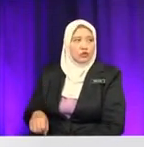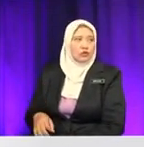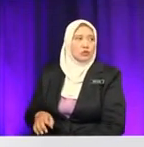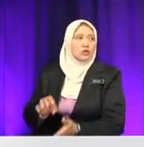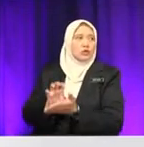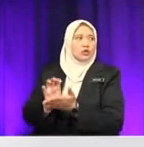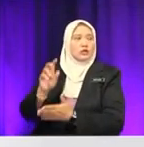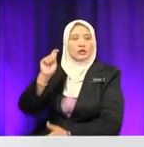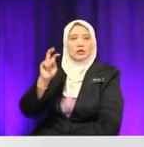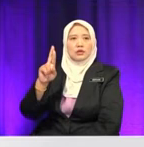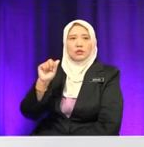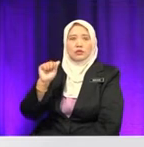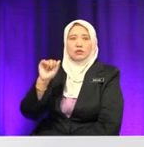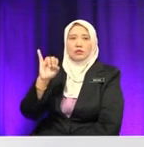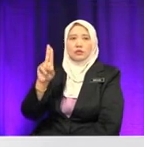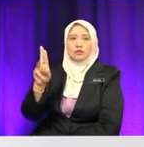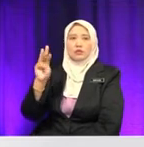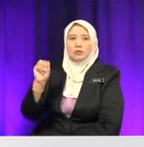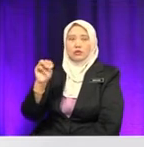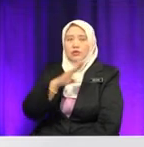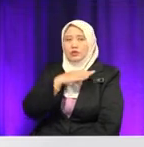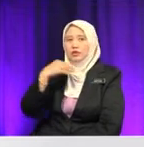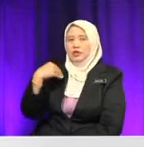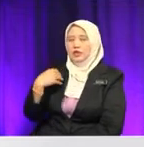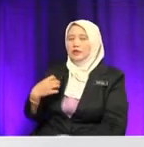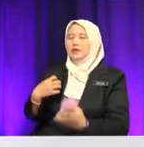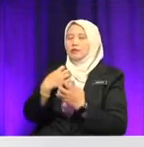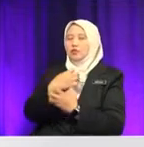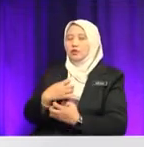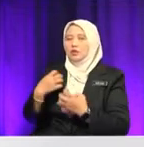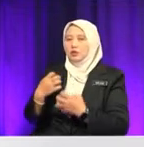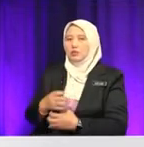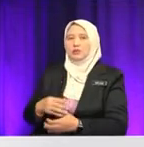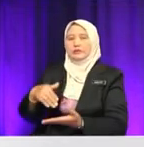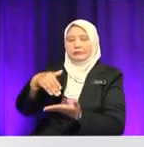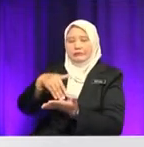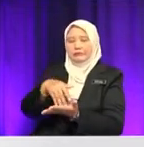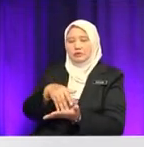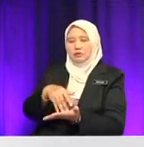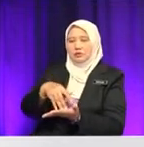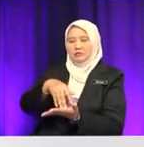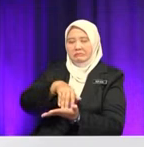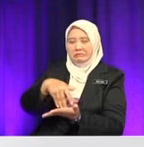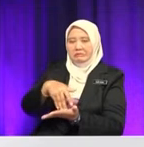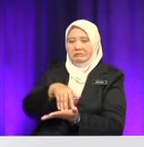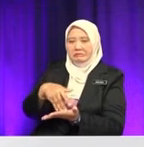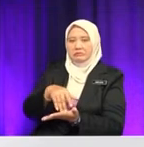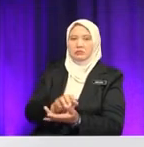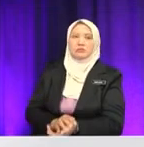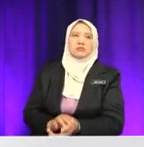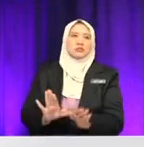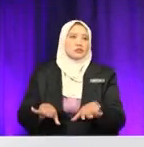causes emotional breakdown and it causes negative effects. What do you think, Aiman?